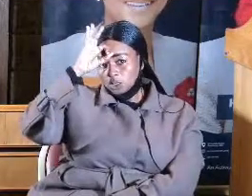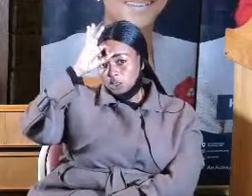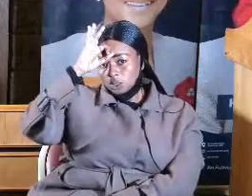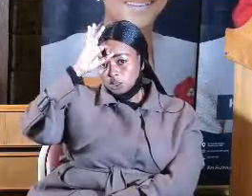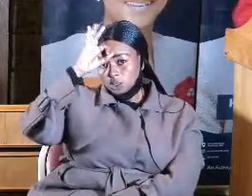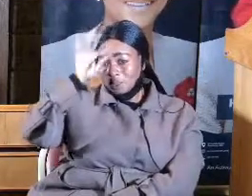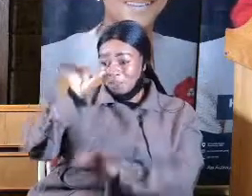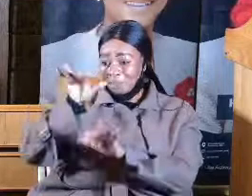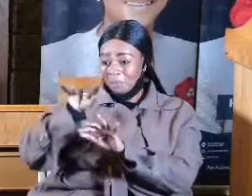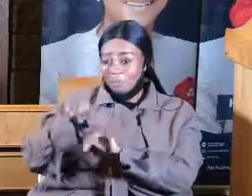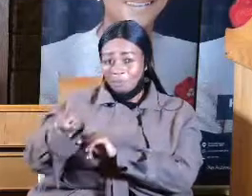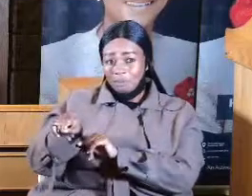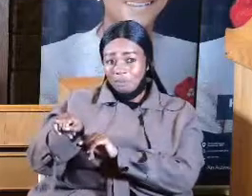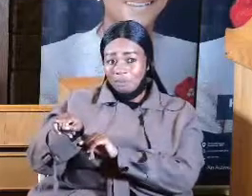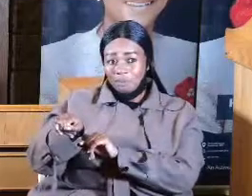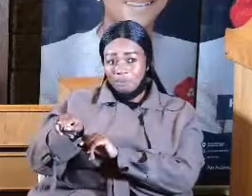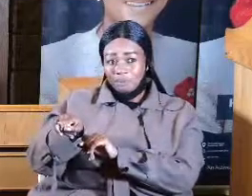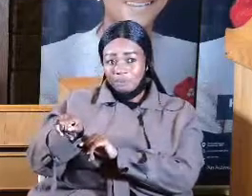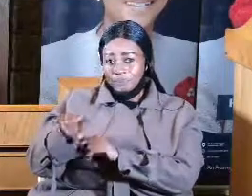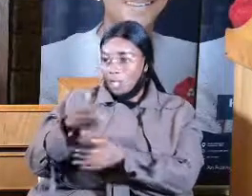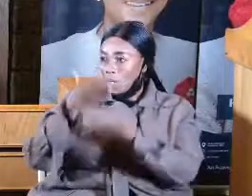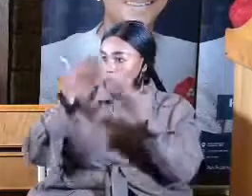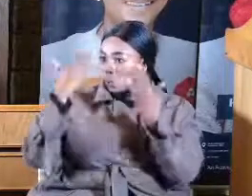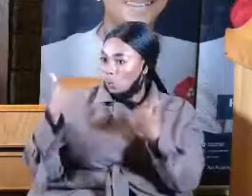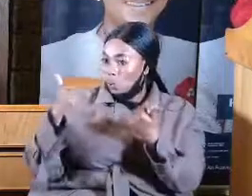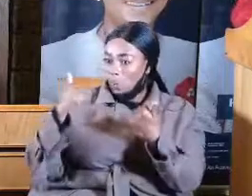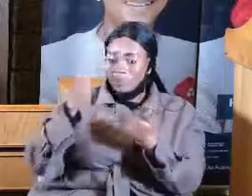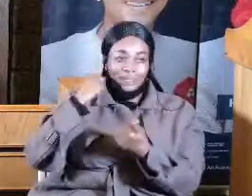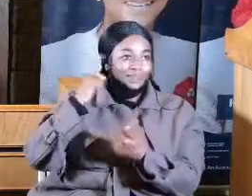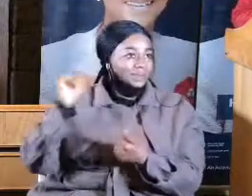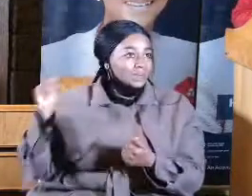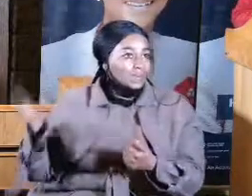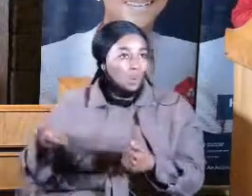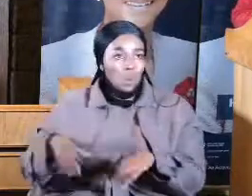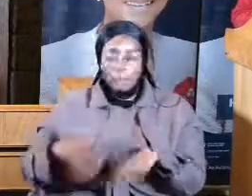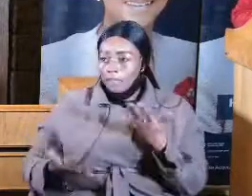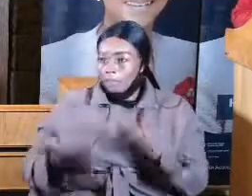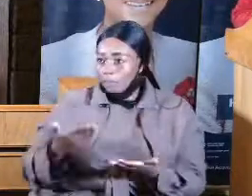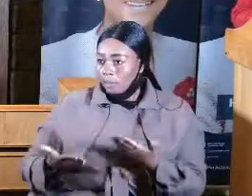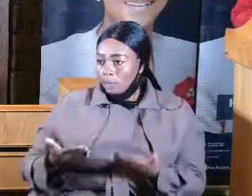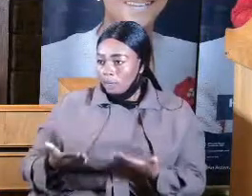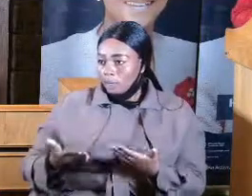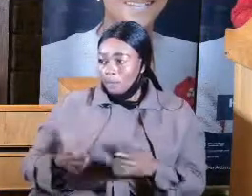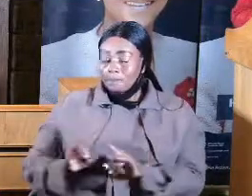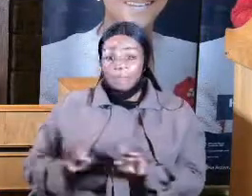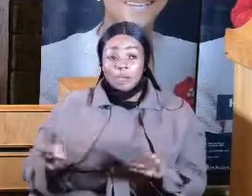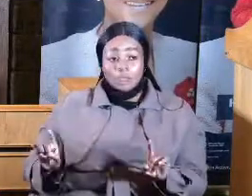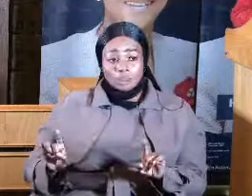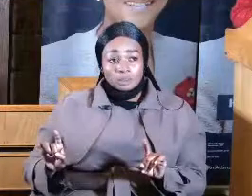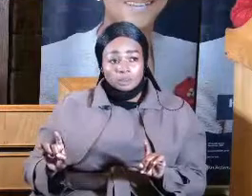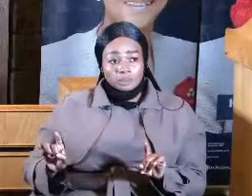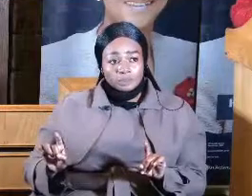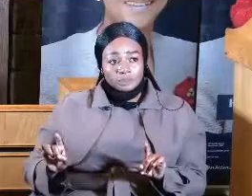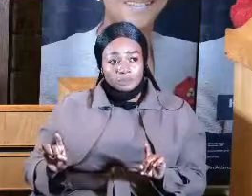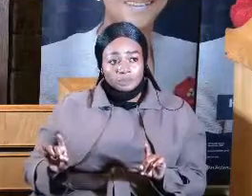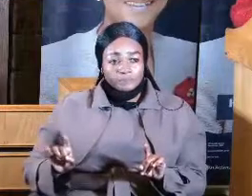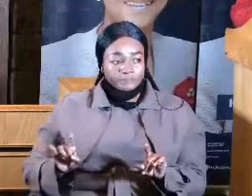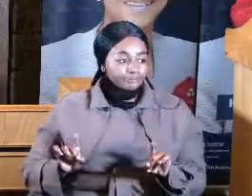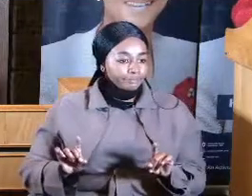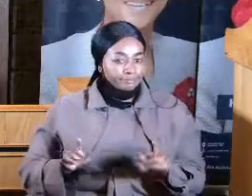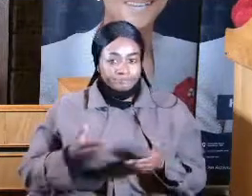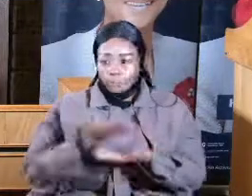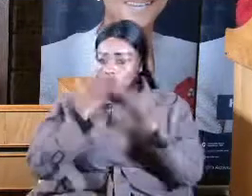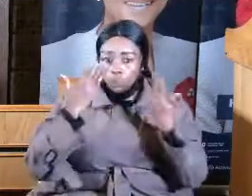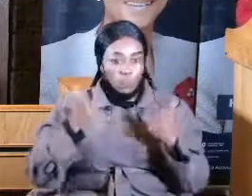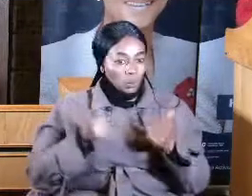the people there, I don't know if they are turning a blind eye or something, but we don't know where